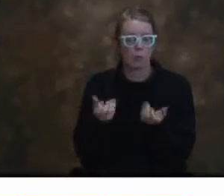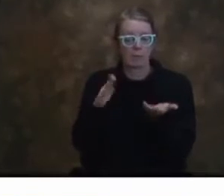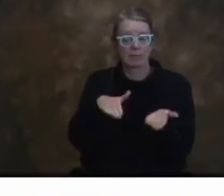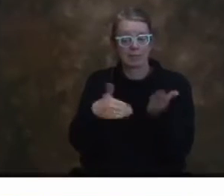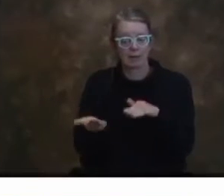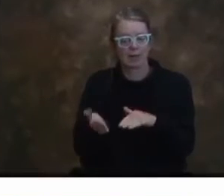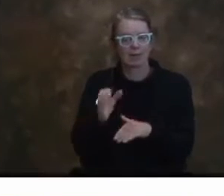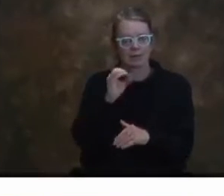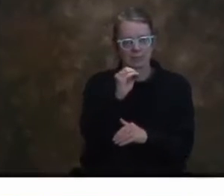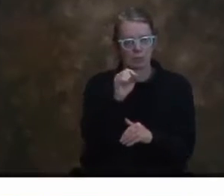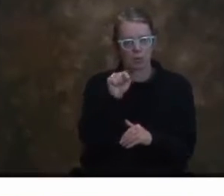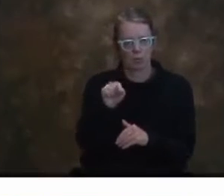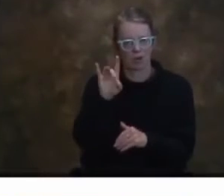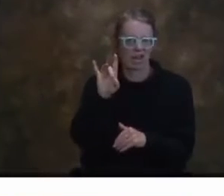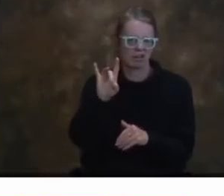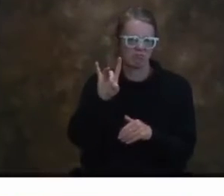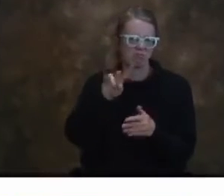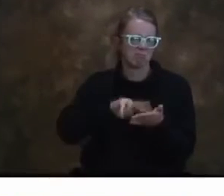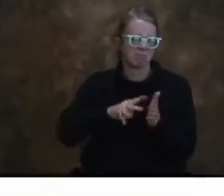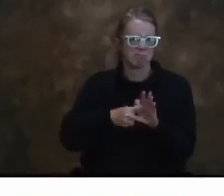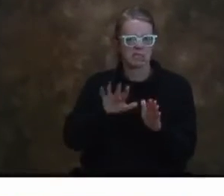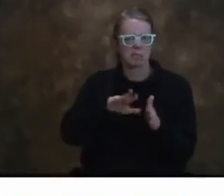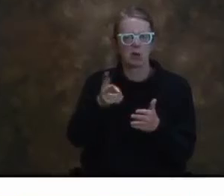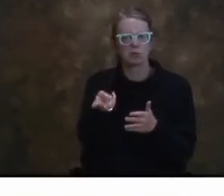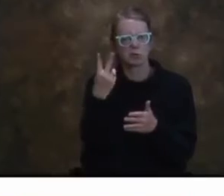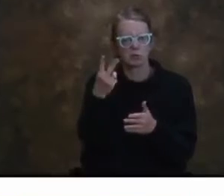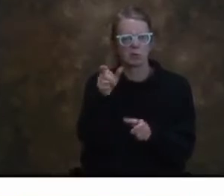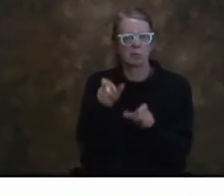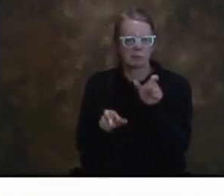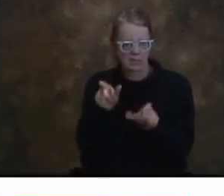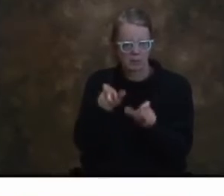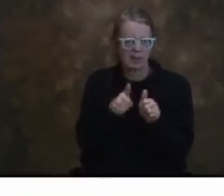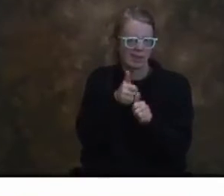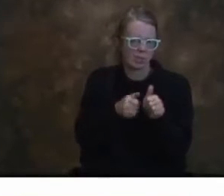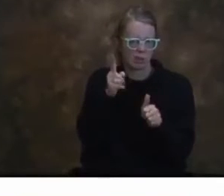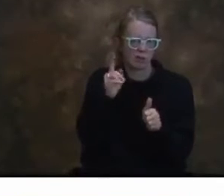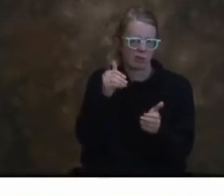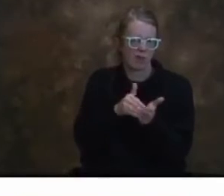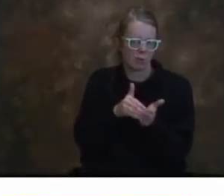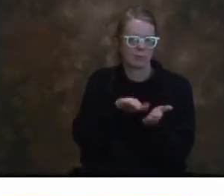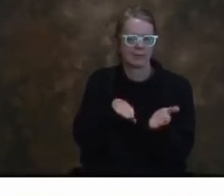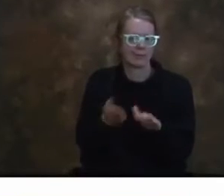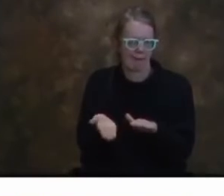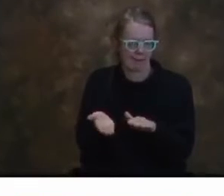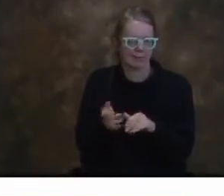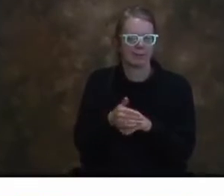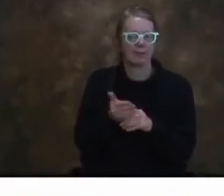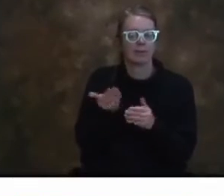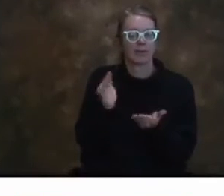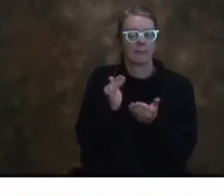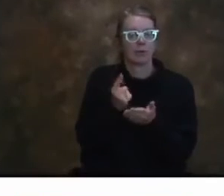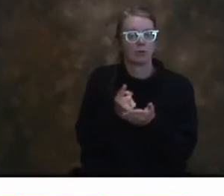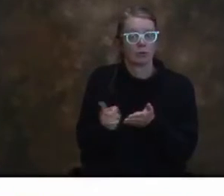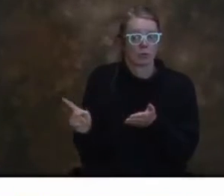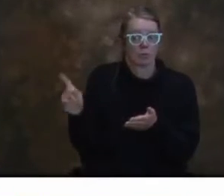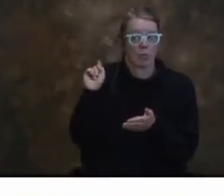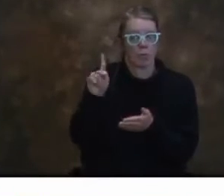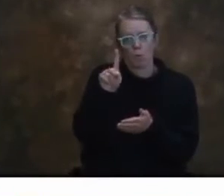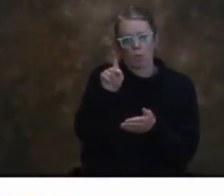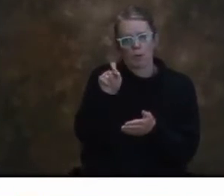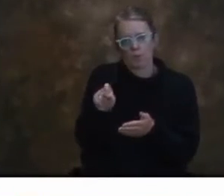about 2 deaths in the last week per 100,000, down from 1.5 the week